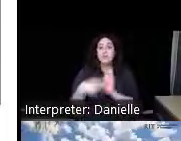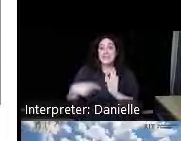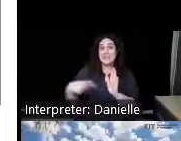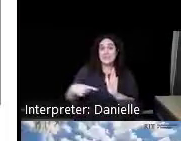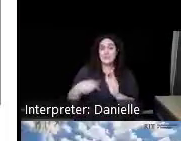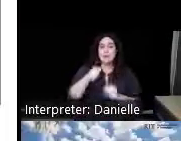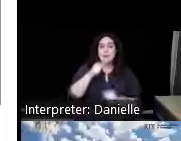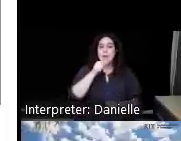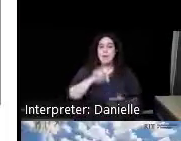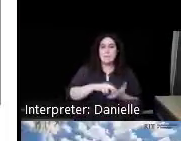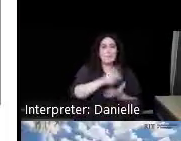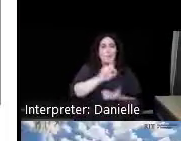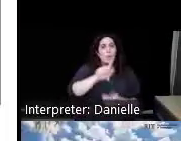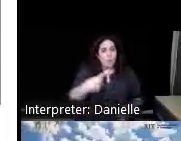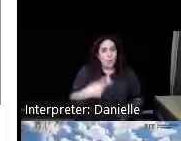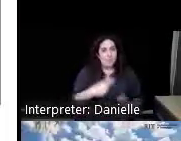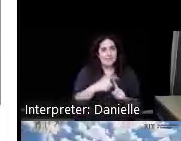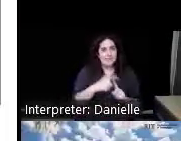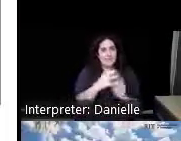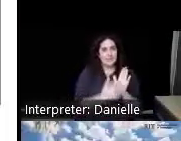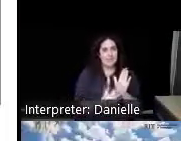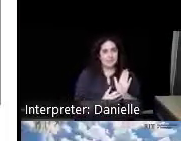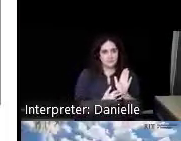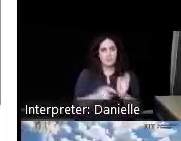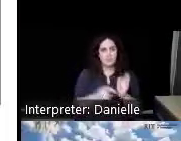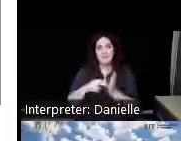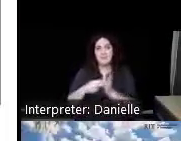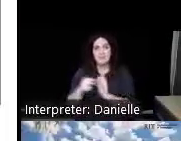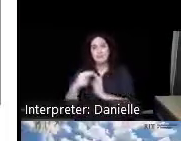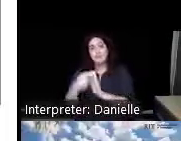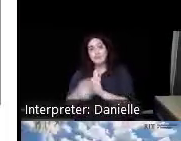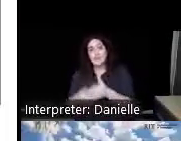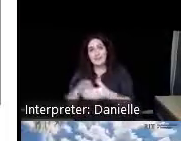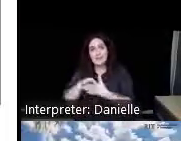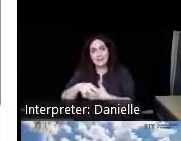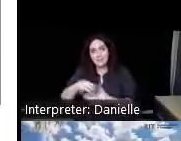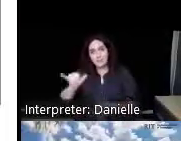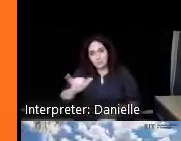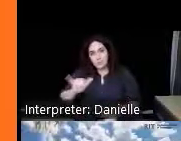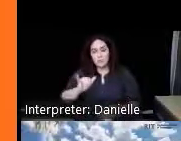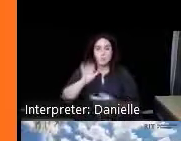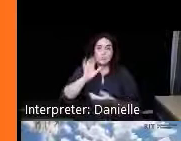but also all of these other content elements that make up our academic work.